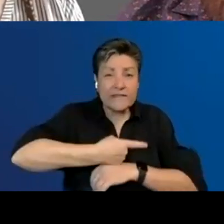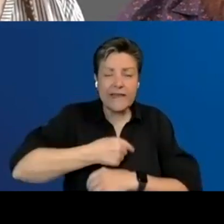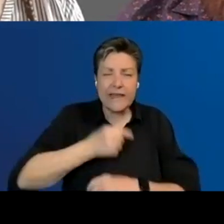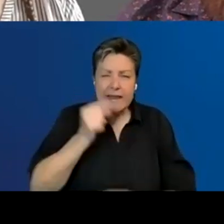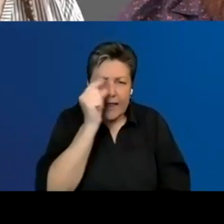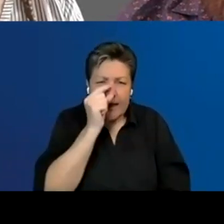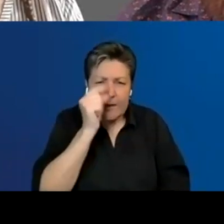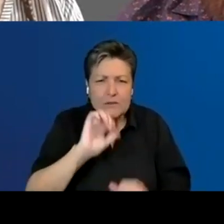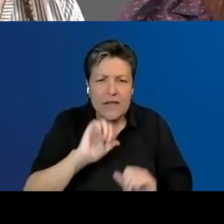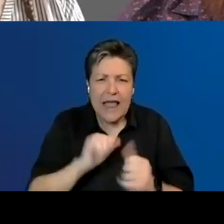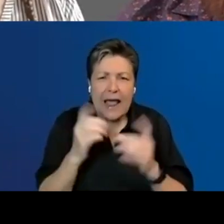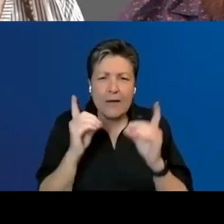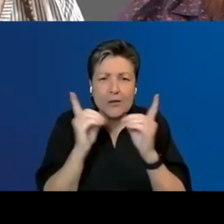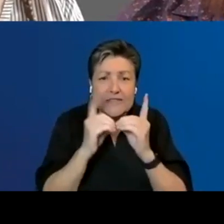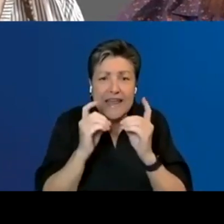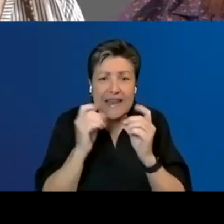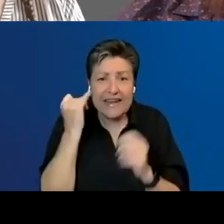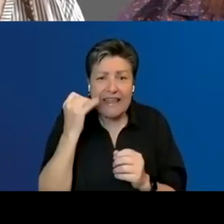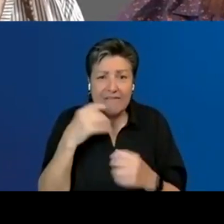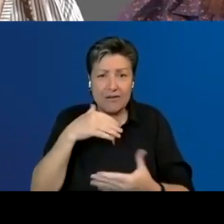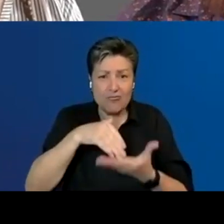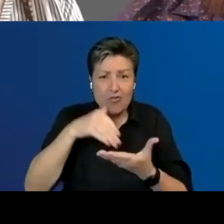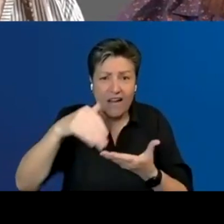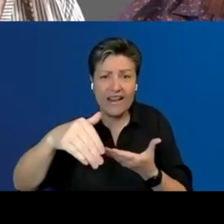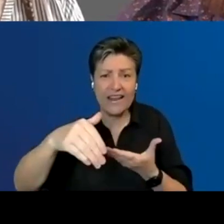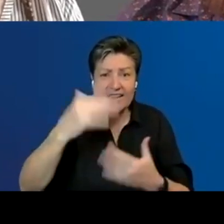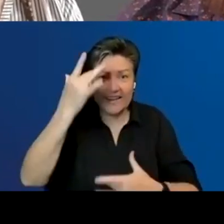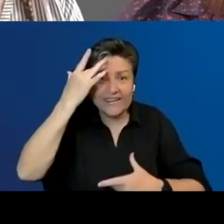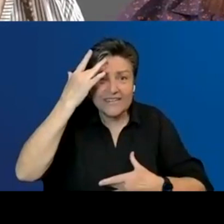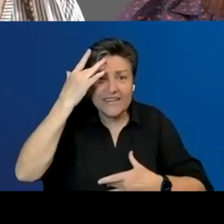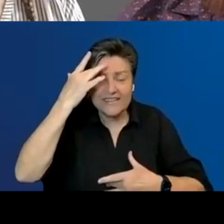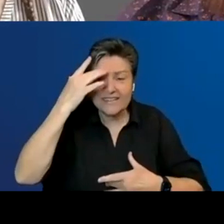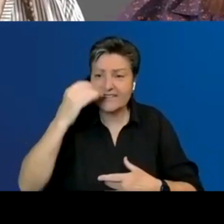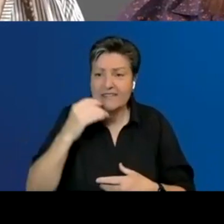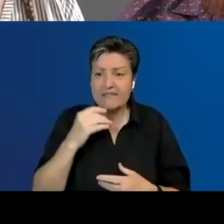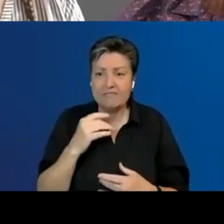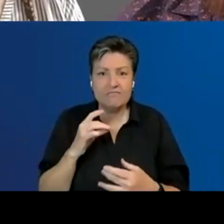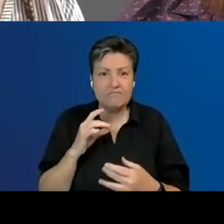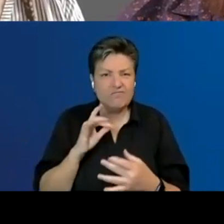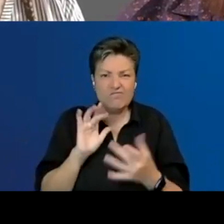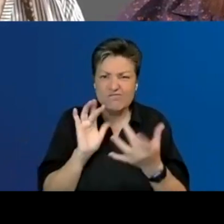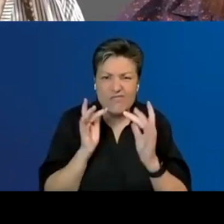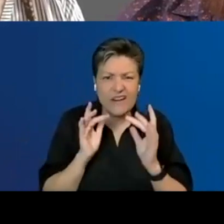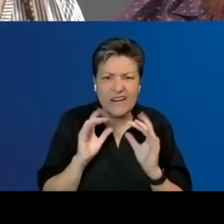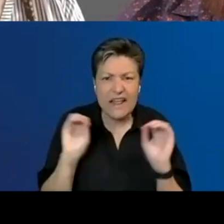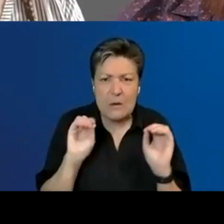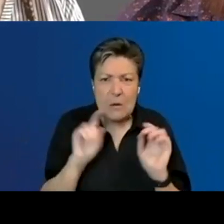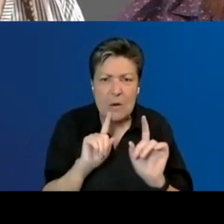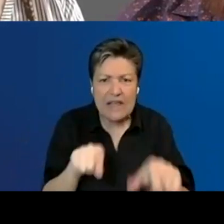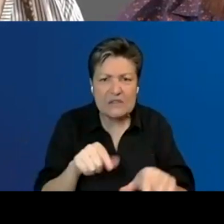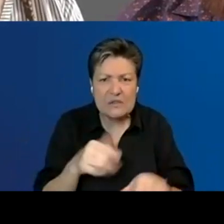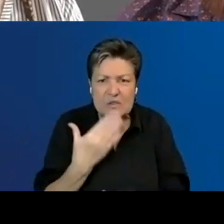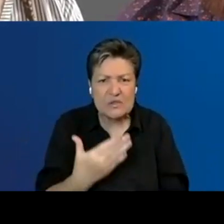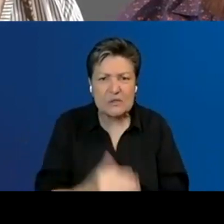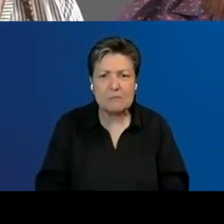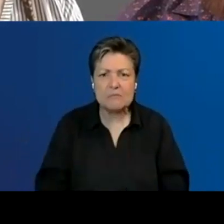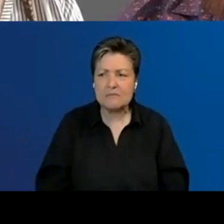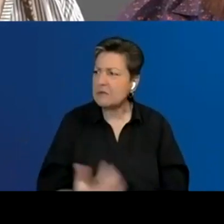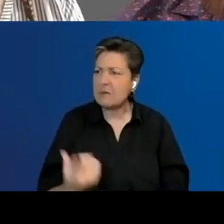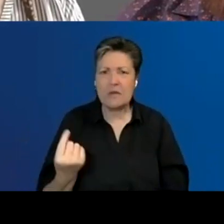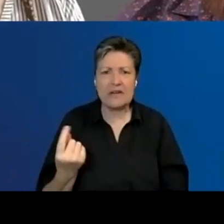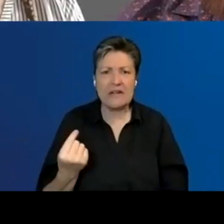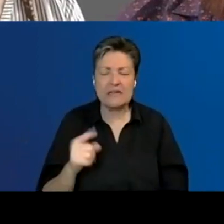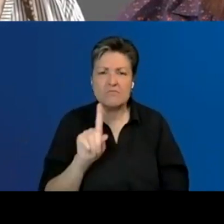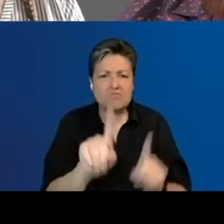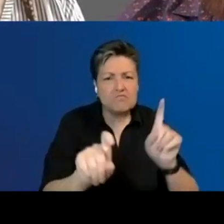how to date with chronic illness and the internet didn't have a good answer. So I was like, well, let me ask